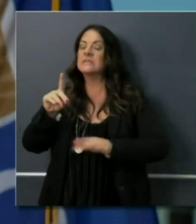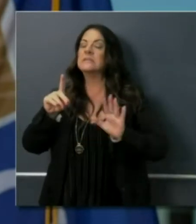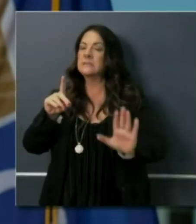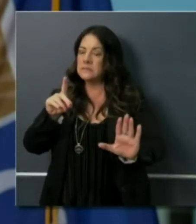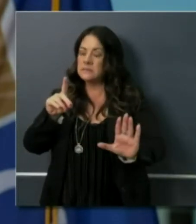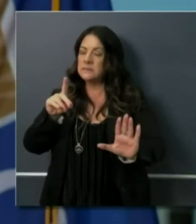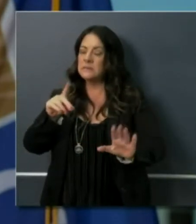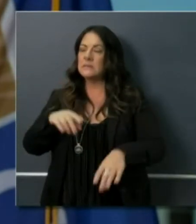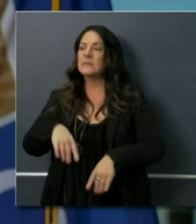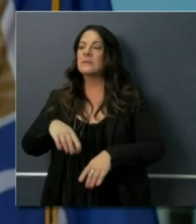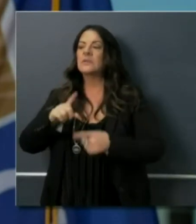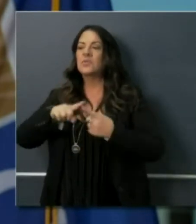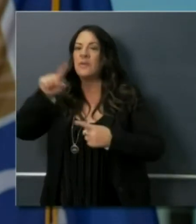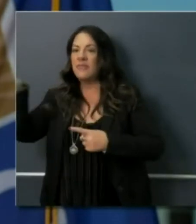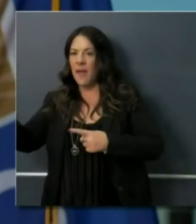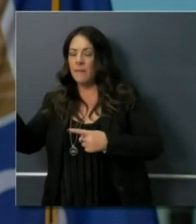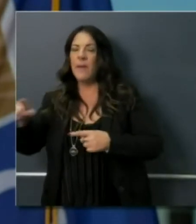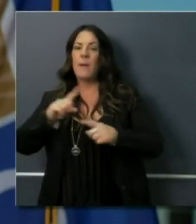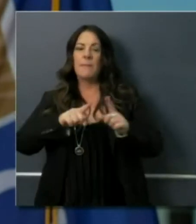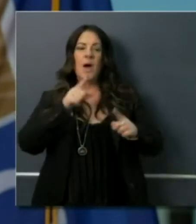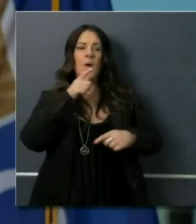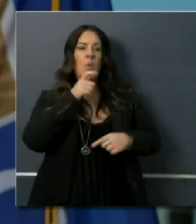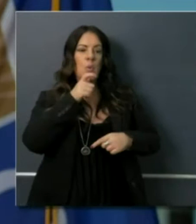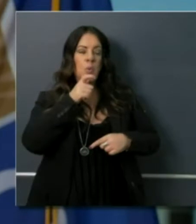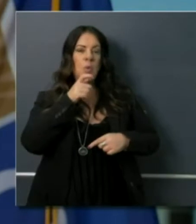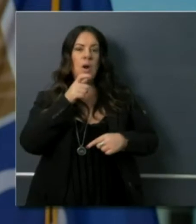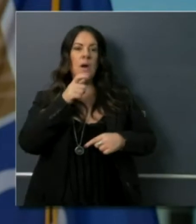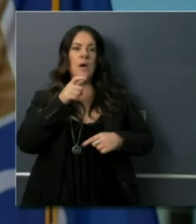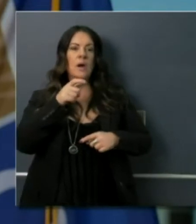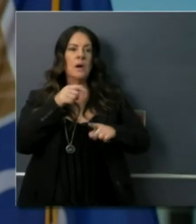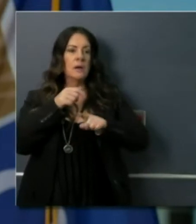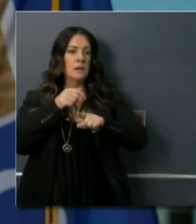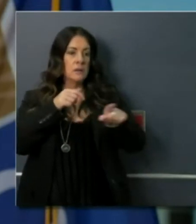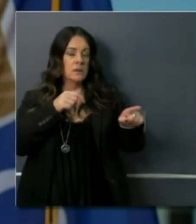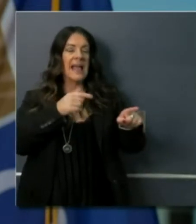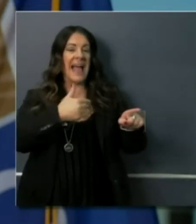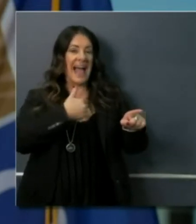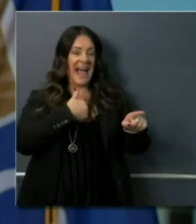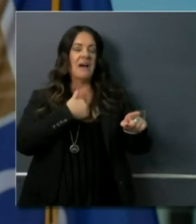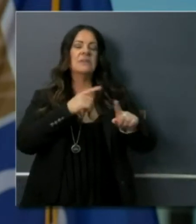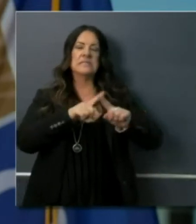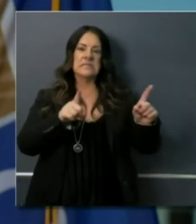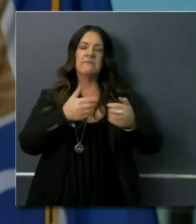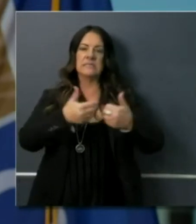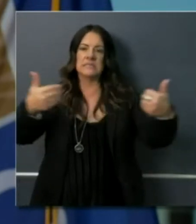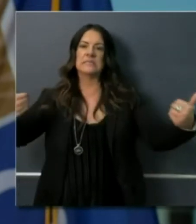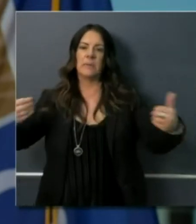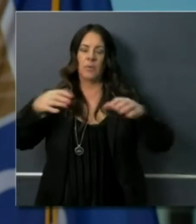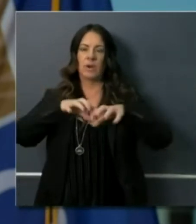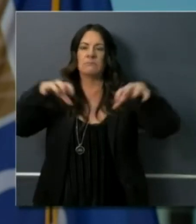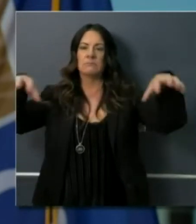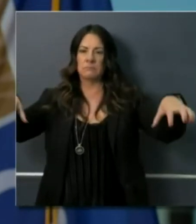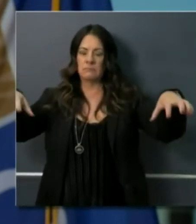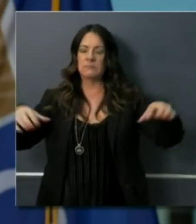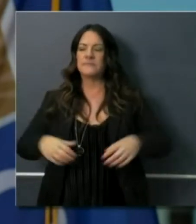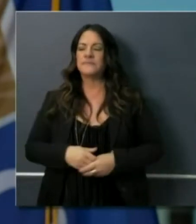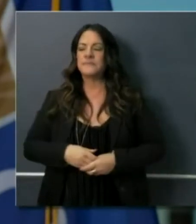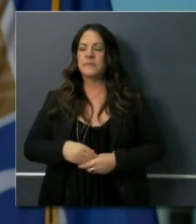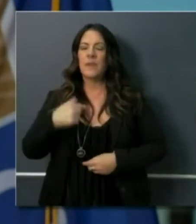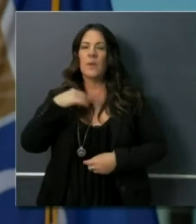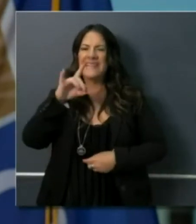are positive and again decompress those that are not into these other sites. In addition to that, we have identified